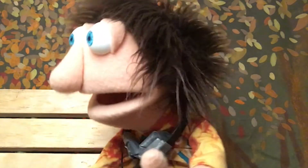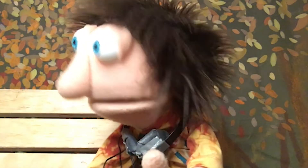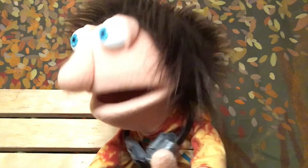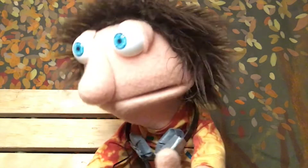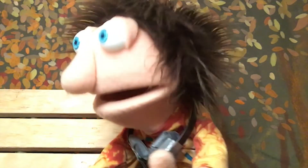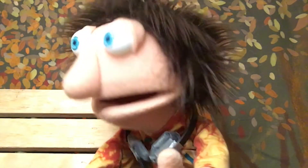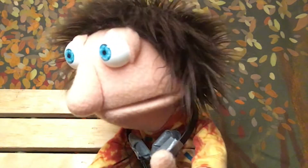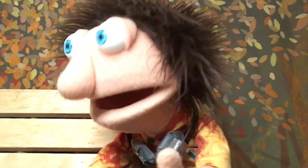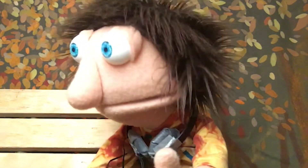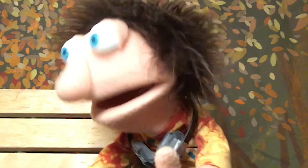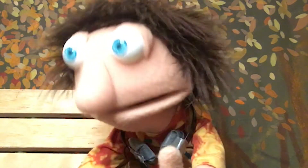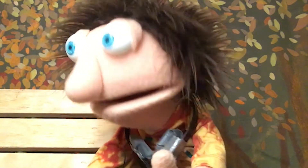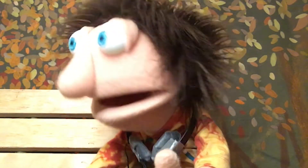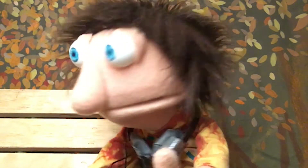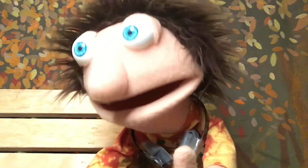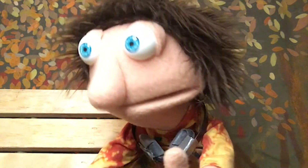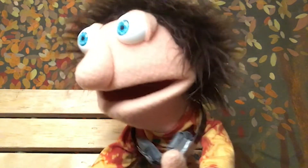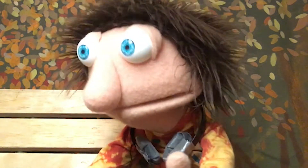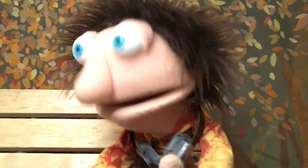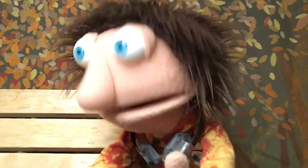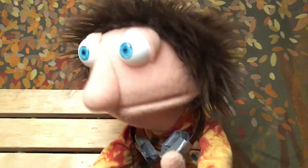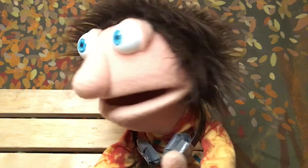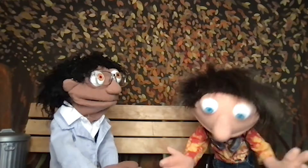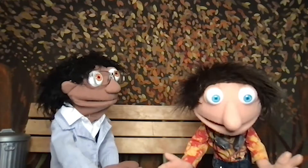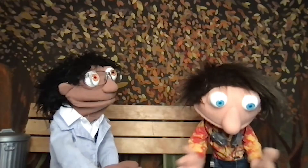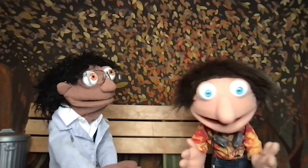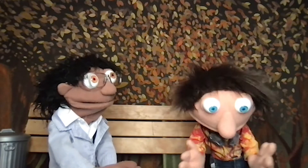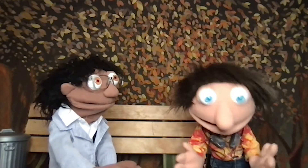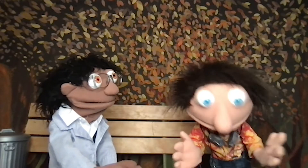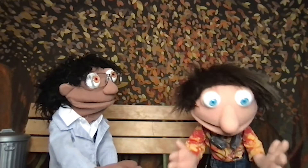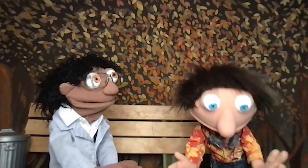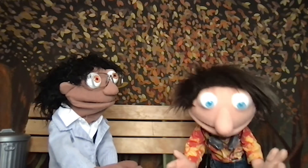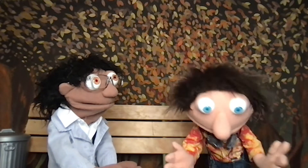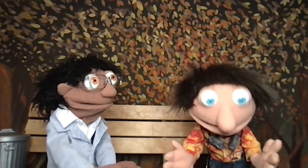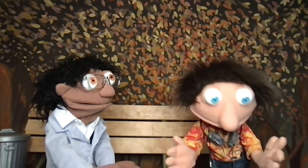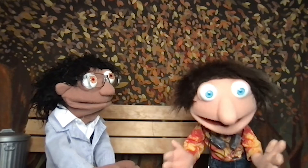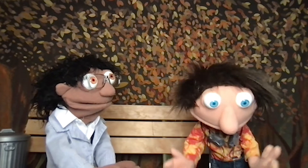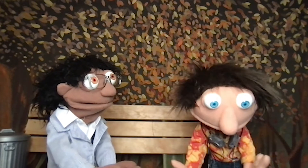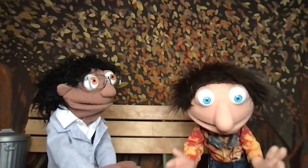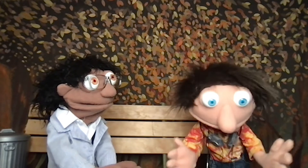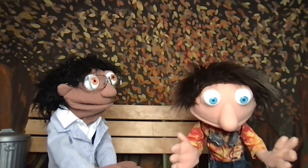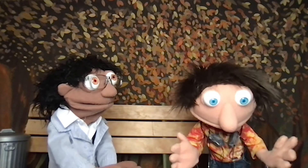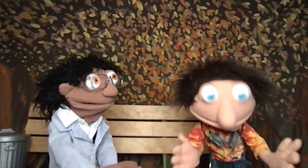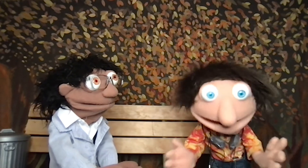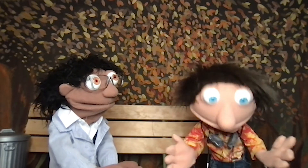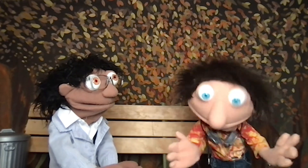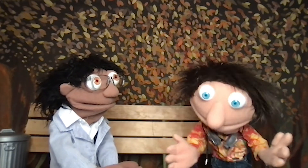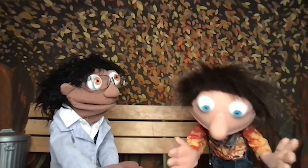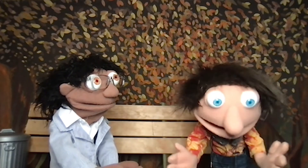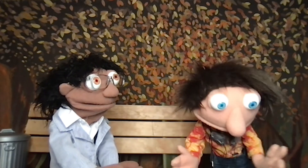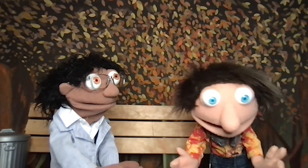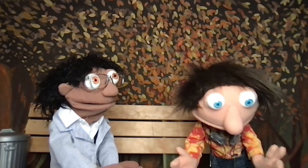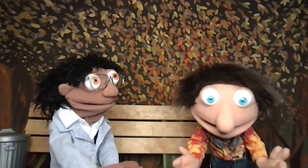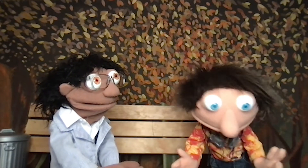told him. The animals will hurt you if you get too close, they warned. And he believed them. Behind their butt, he started to hate them. Once they put on that